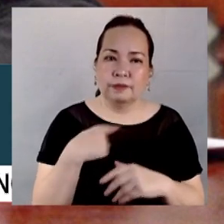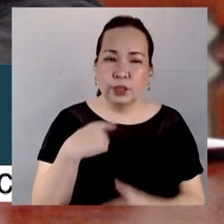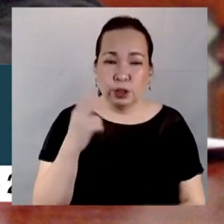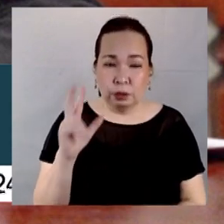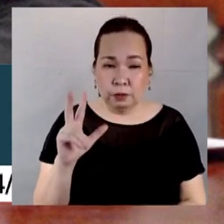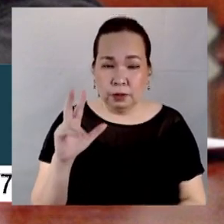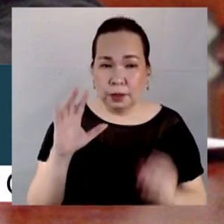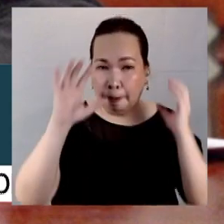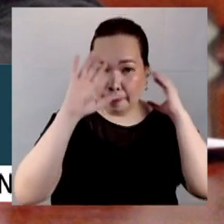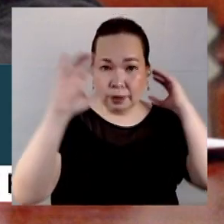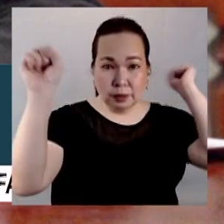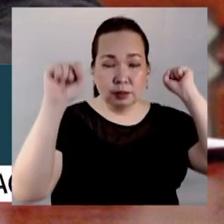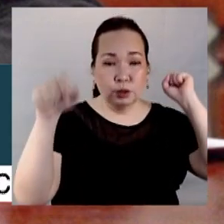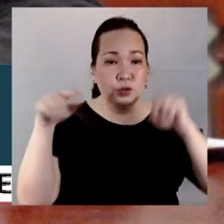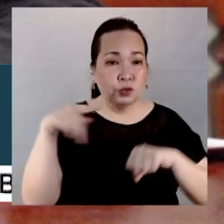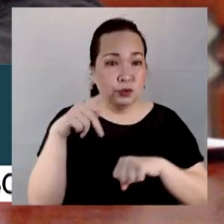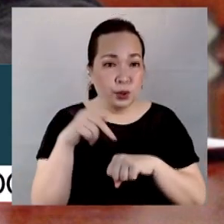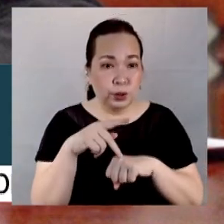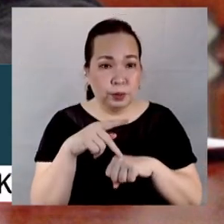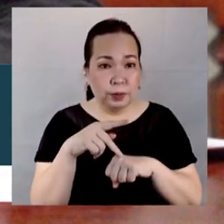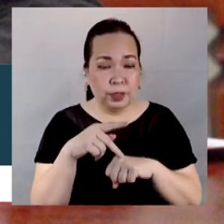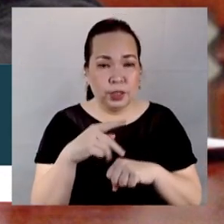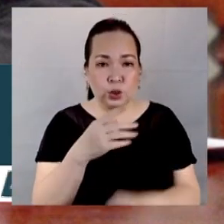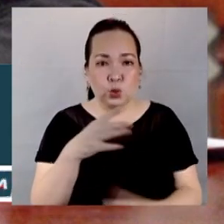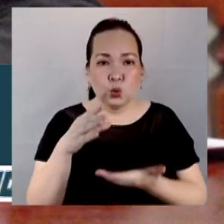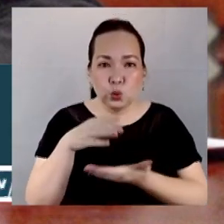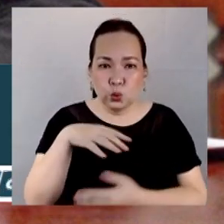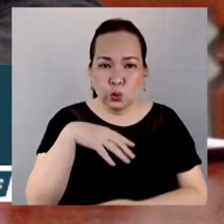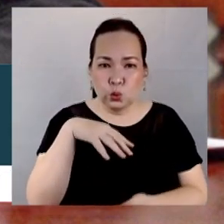the Philippines, Annika Sundberg,